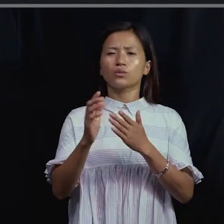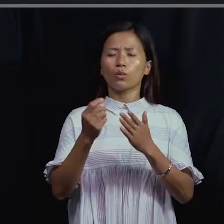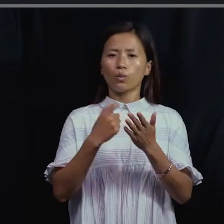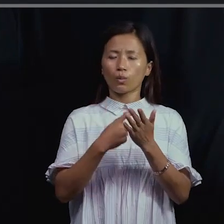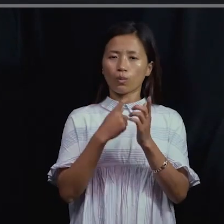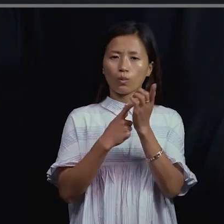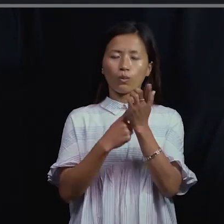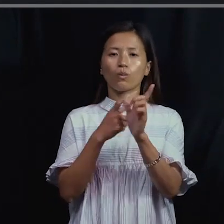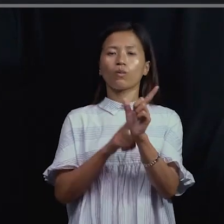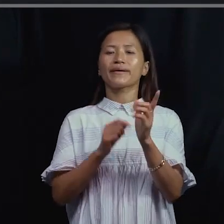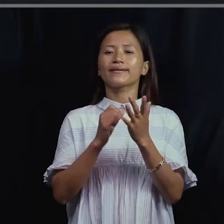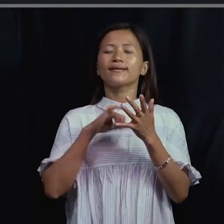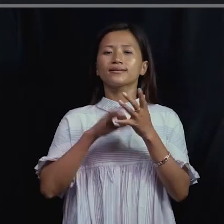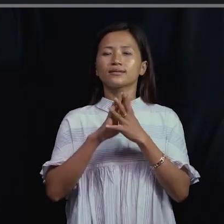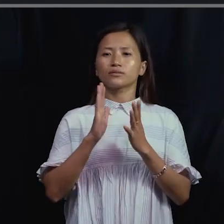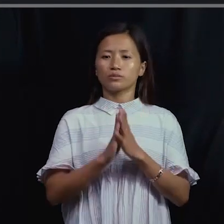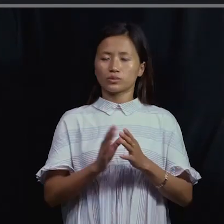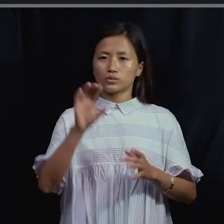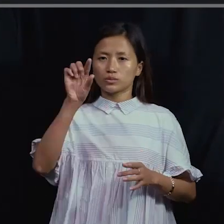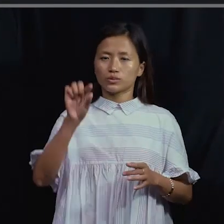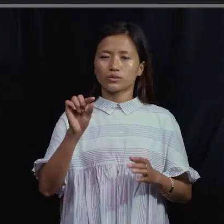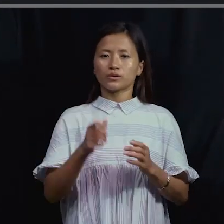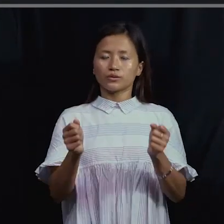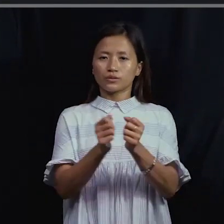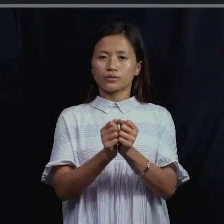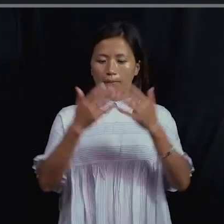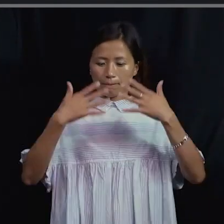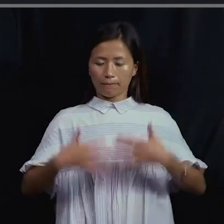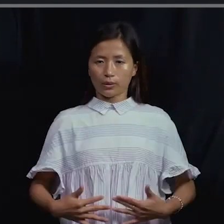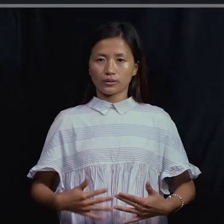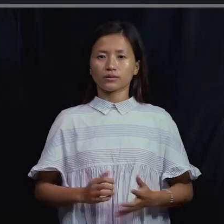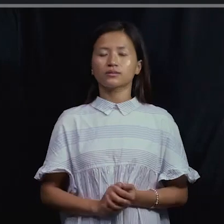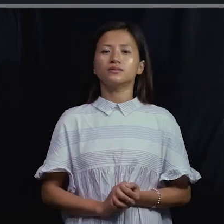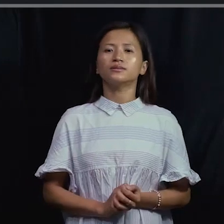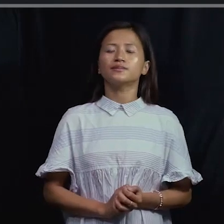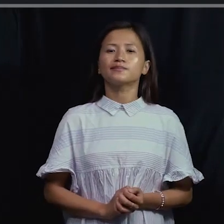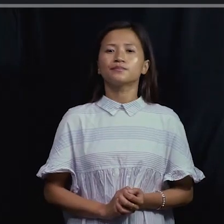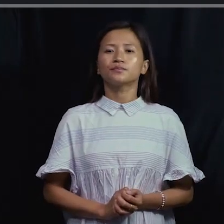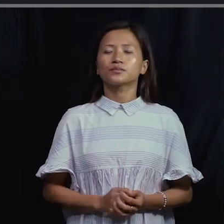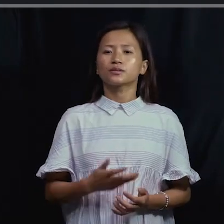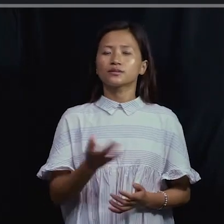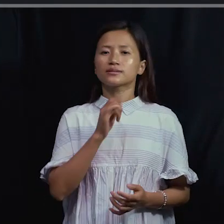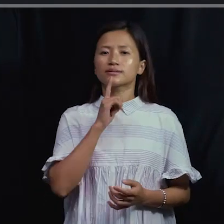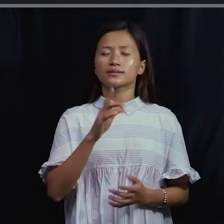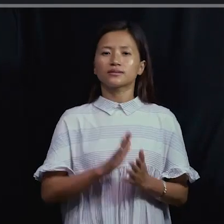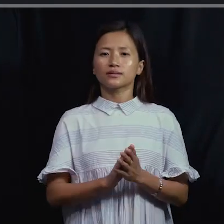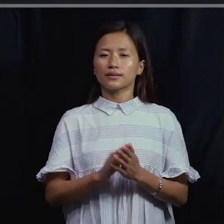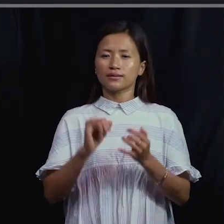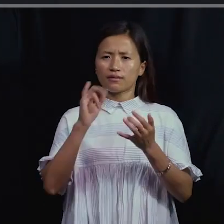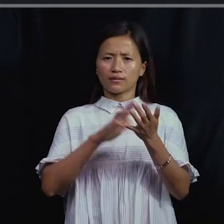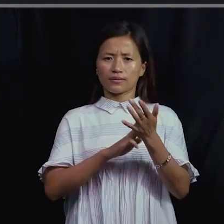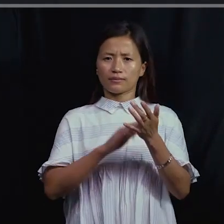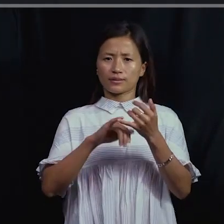that physical is to do with the body, isn't it? So here in this stage it is said that there is immense growth